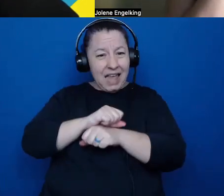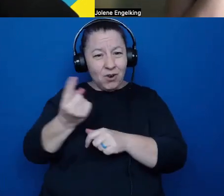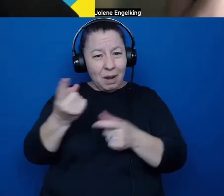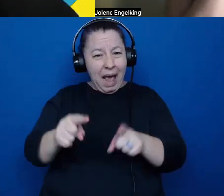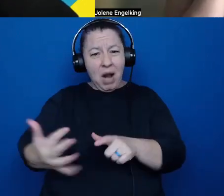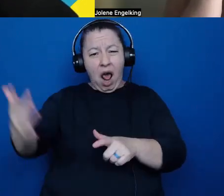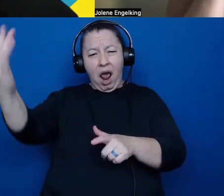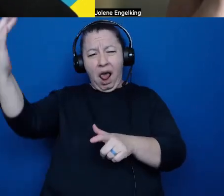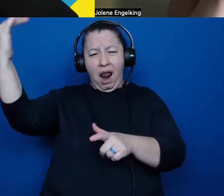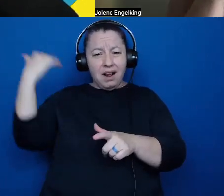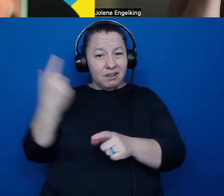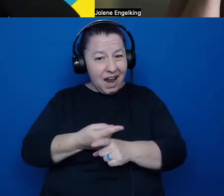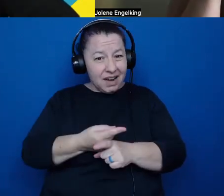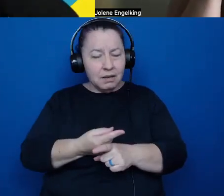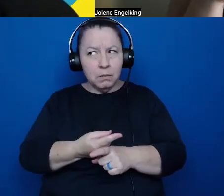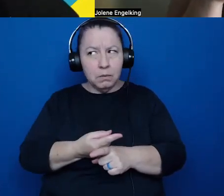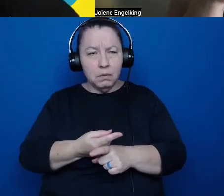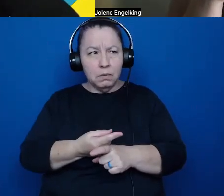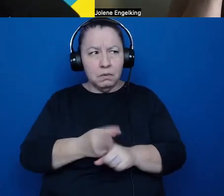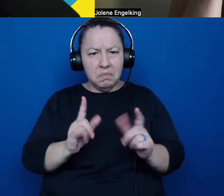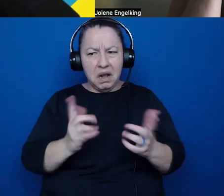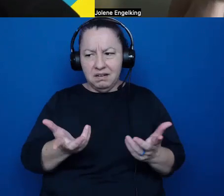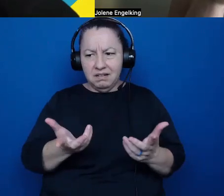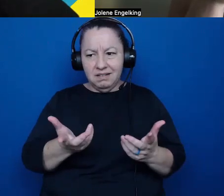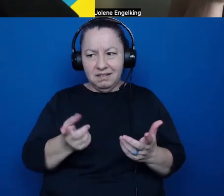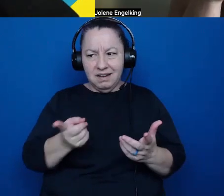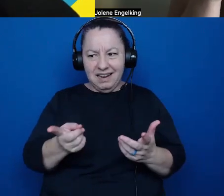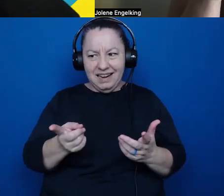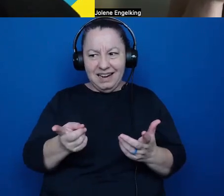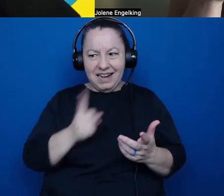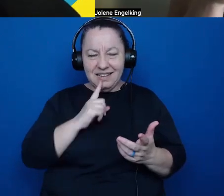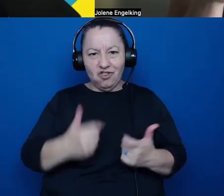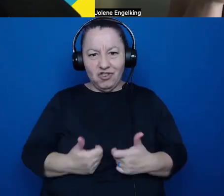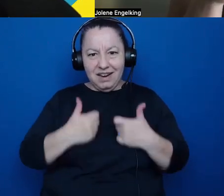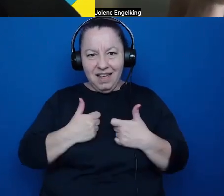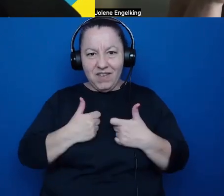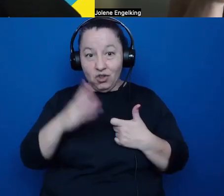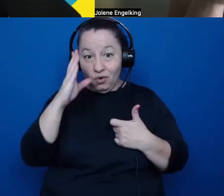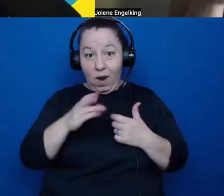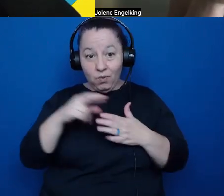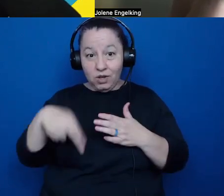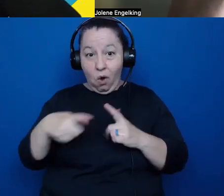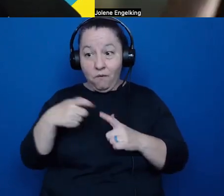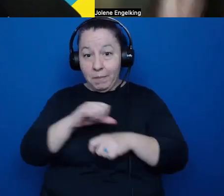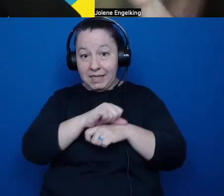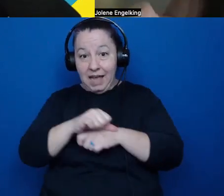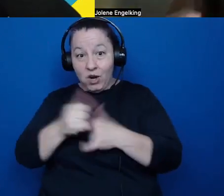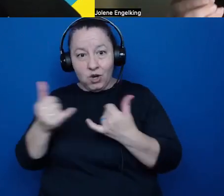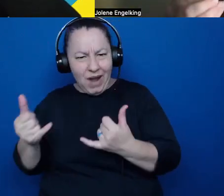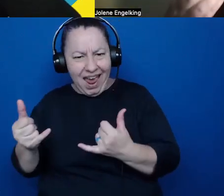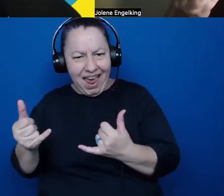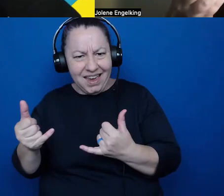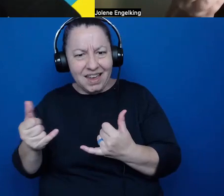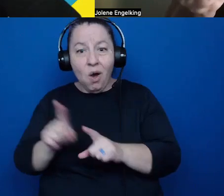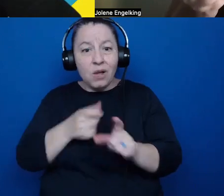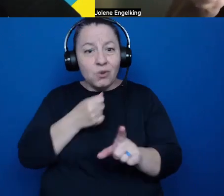ago, right? But I'm like, oh, he is living the direct results of slavery today. And that's also impacting how he's